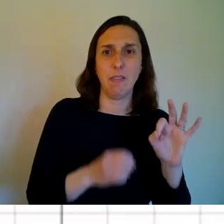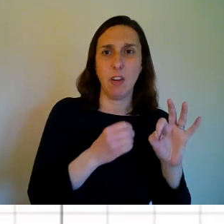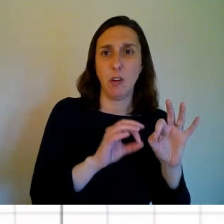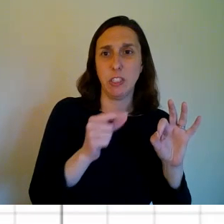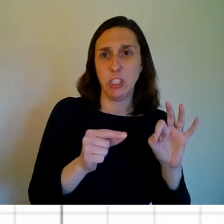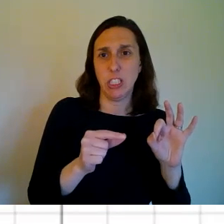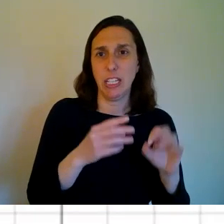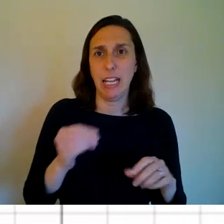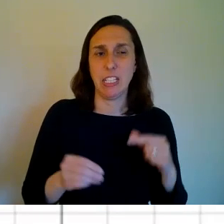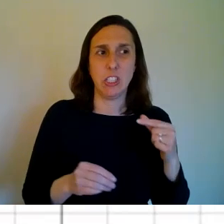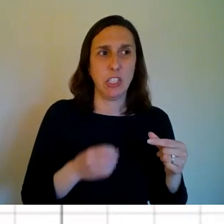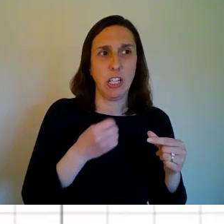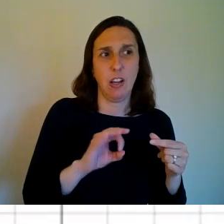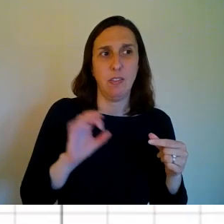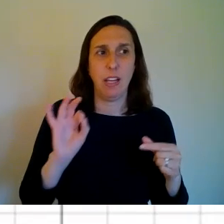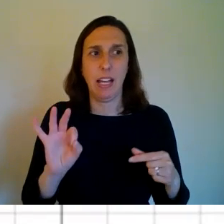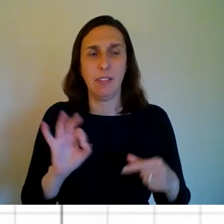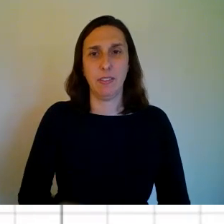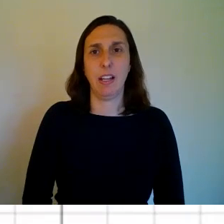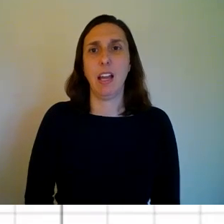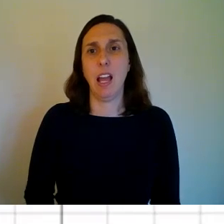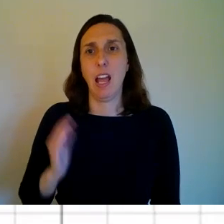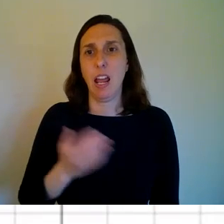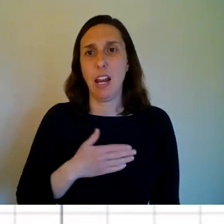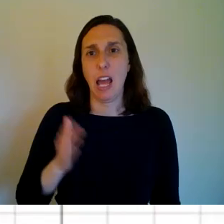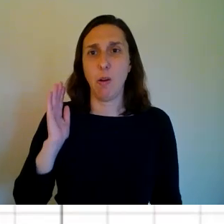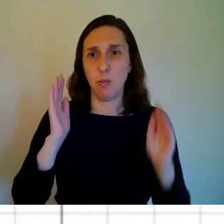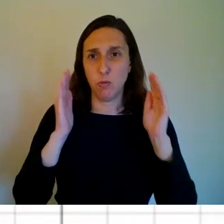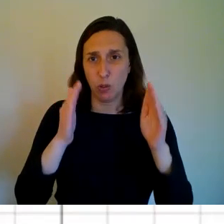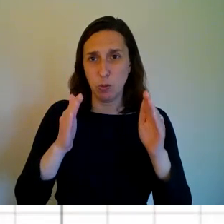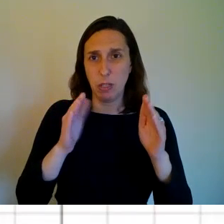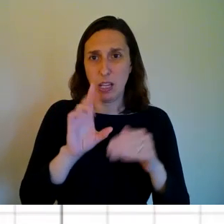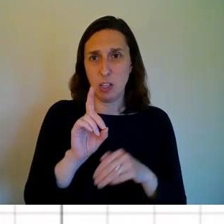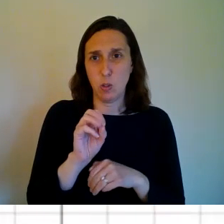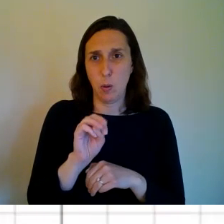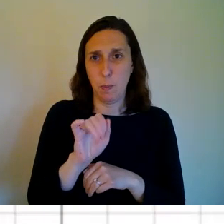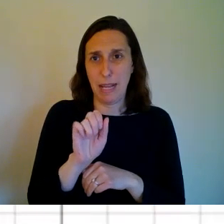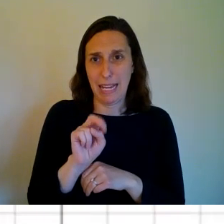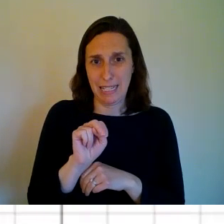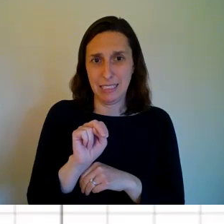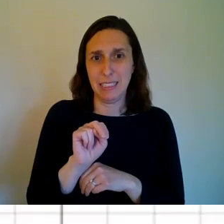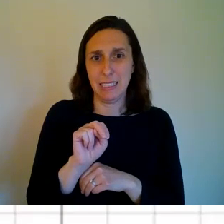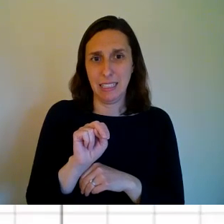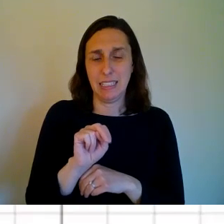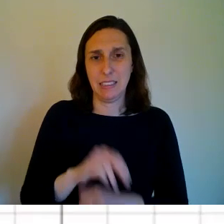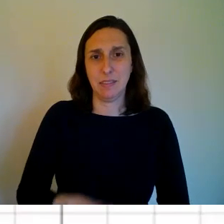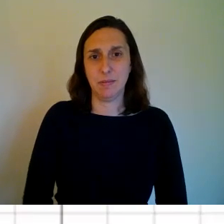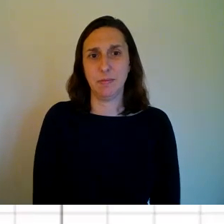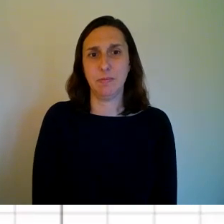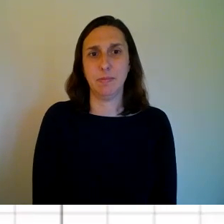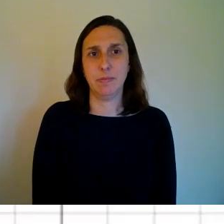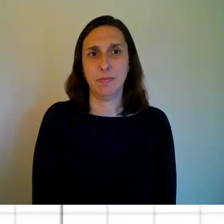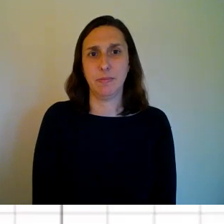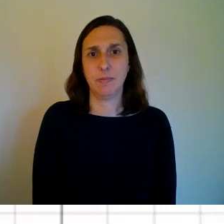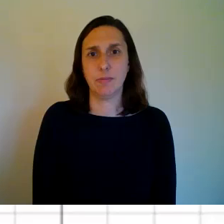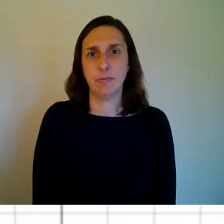couple functions, and our focus will always be on the domain pairs and how the domain works its way through. I hope you can